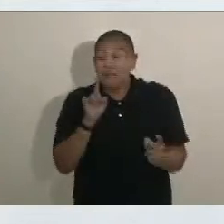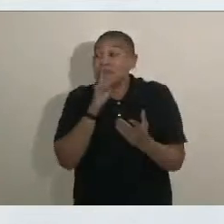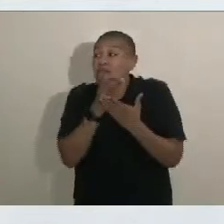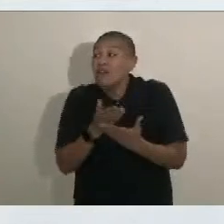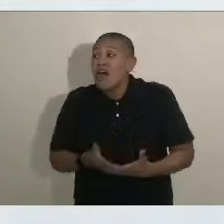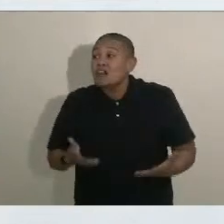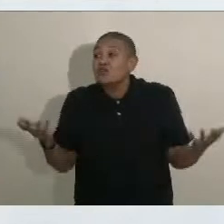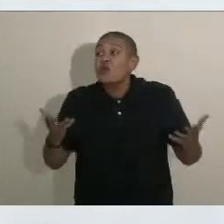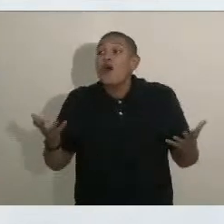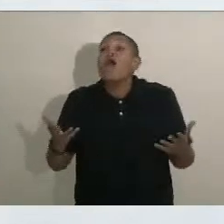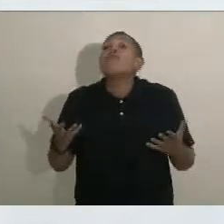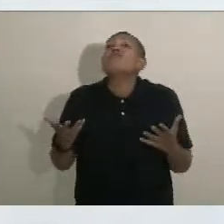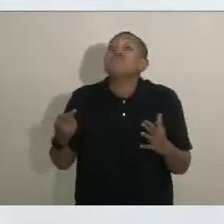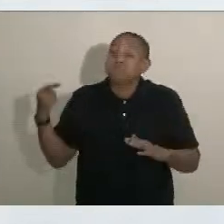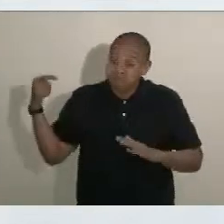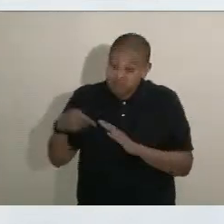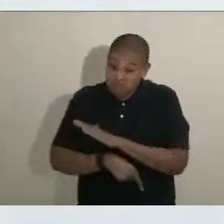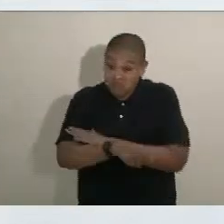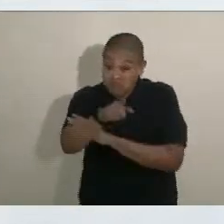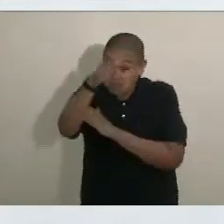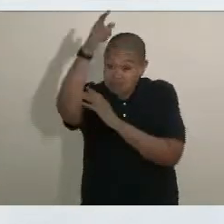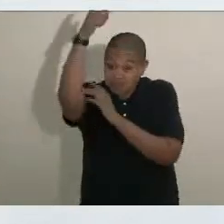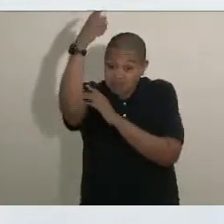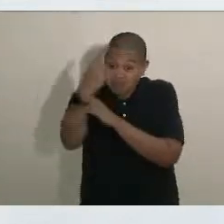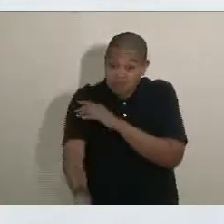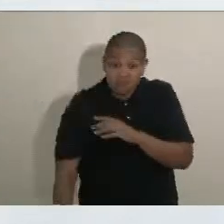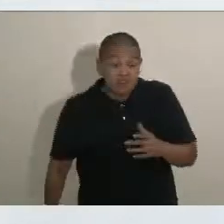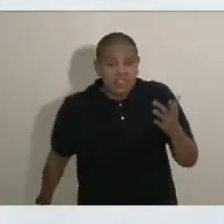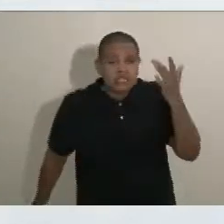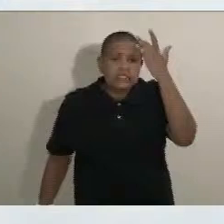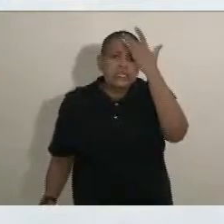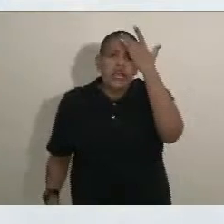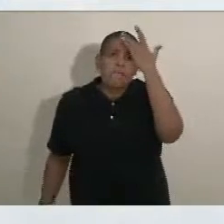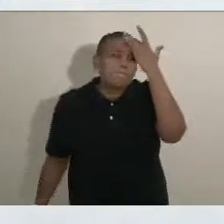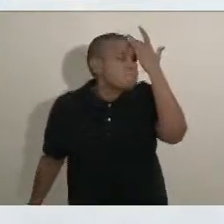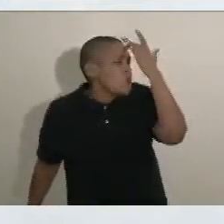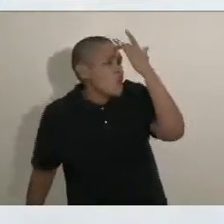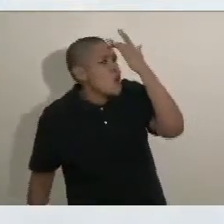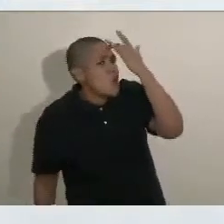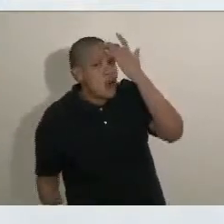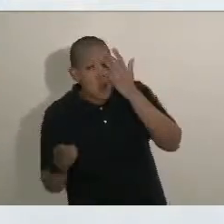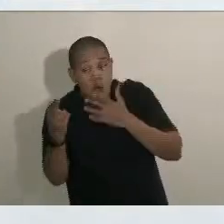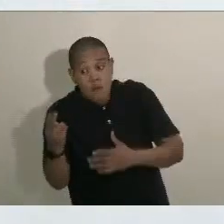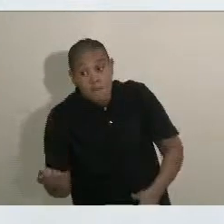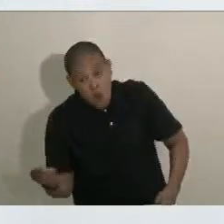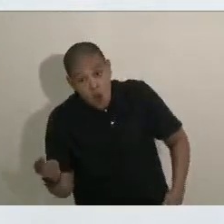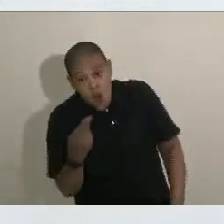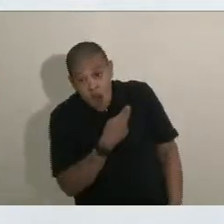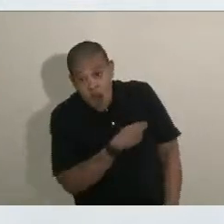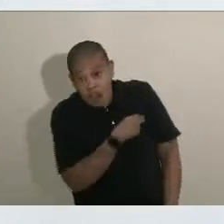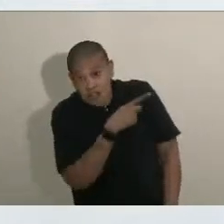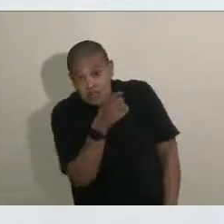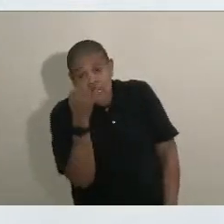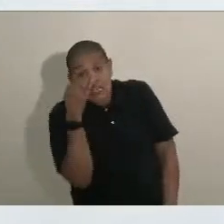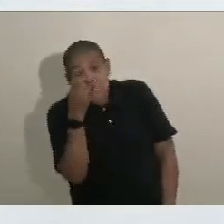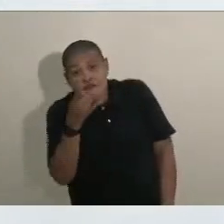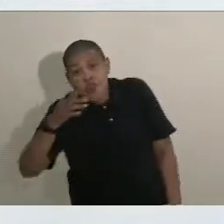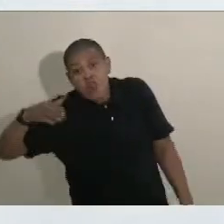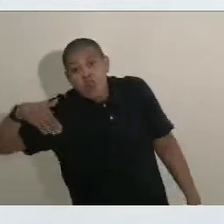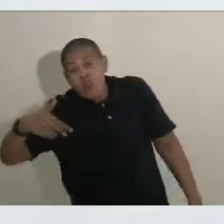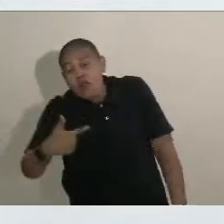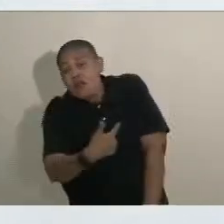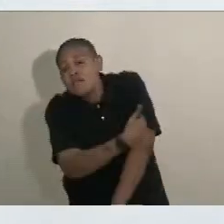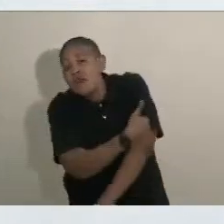are that to the extent that you end up in the hospital and get a severe bout of COVID, if you are unvaccinated,